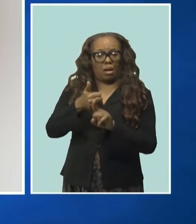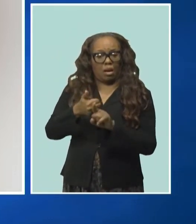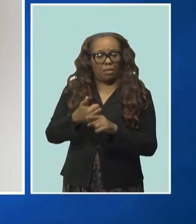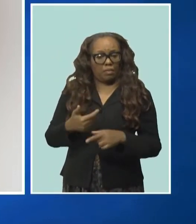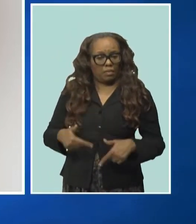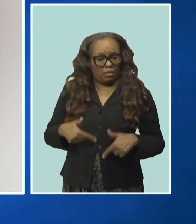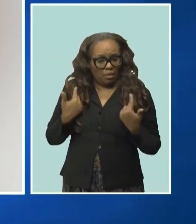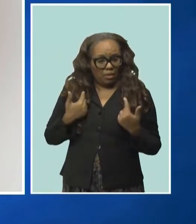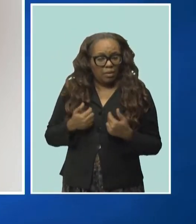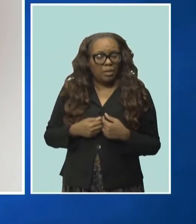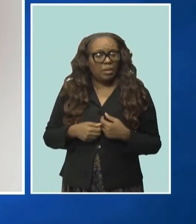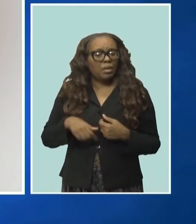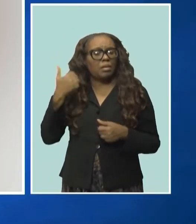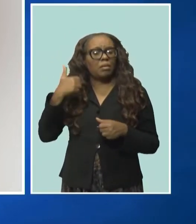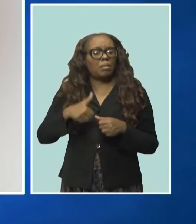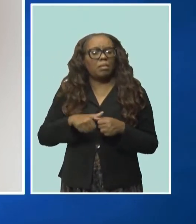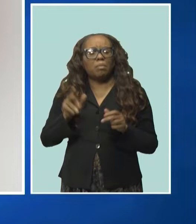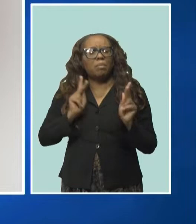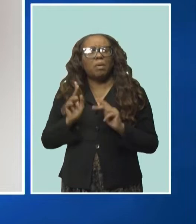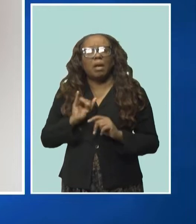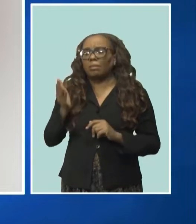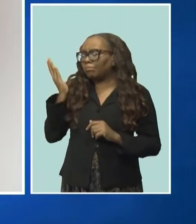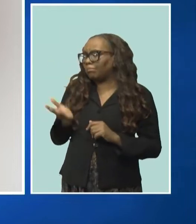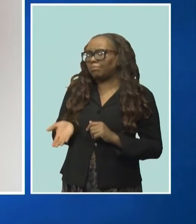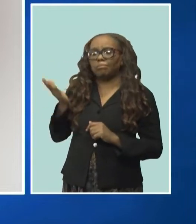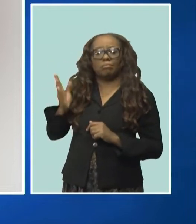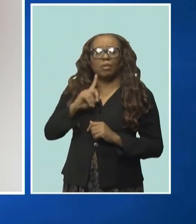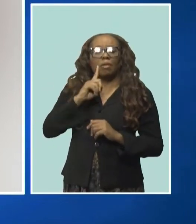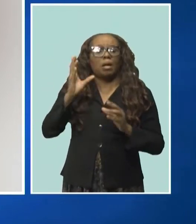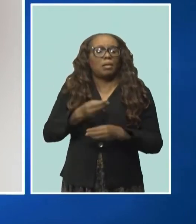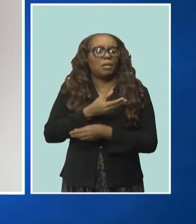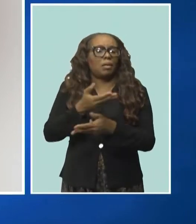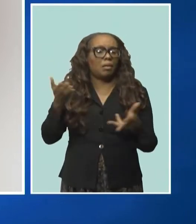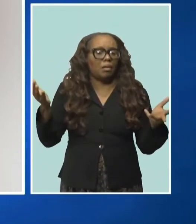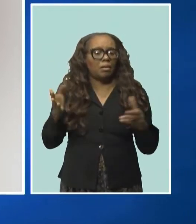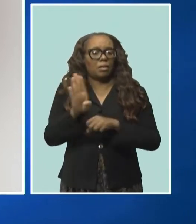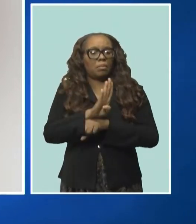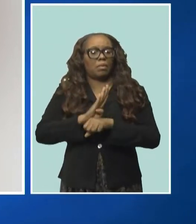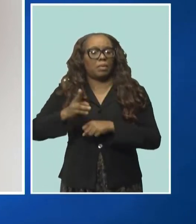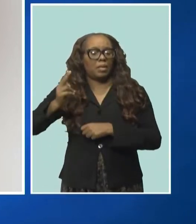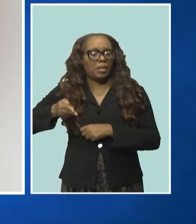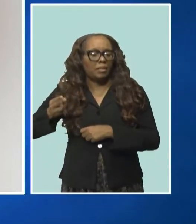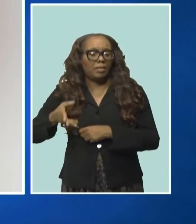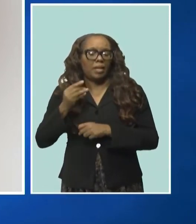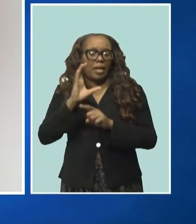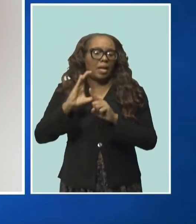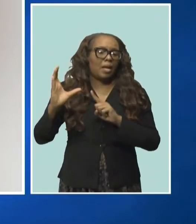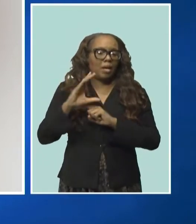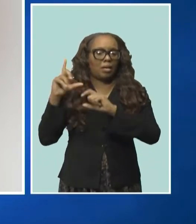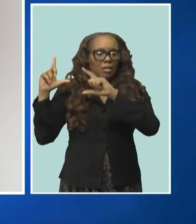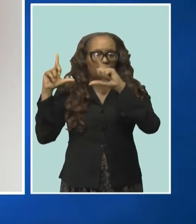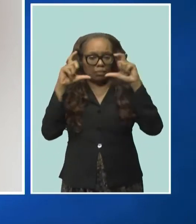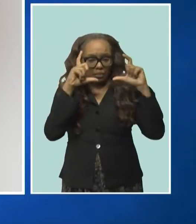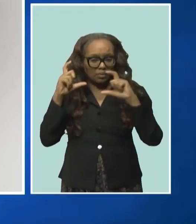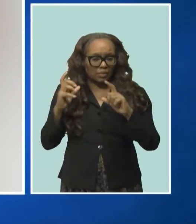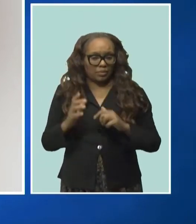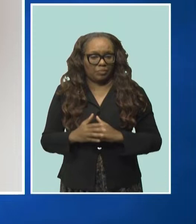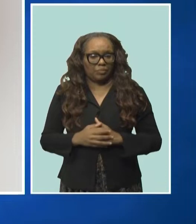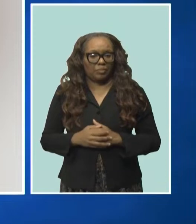but acknowledge the critical contributions people like Willie Alen have made to the preservation of key images of Barbadian history and